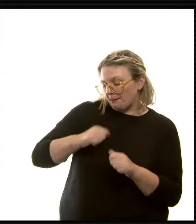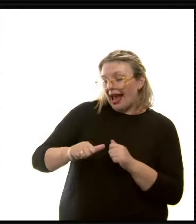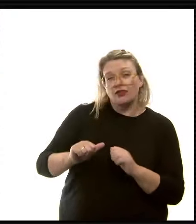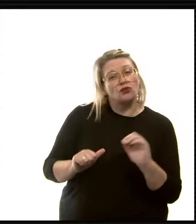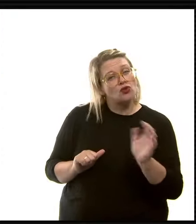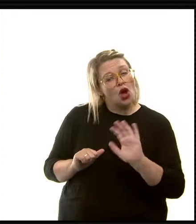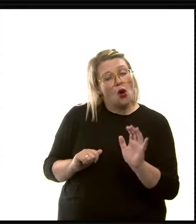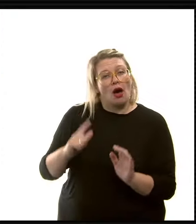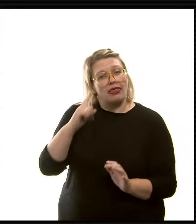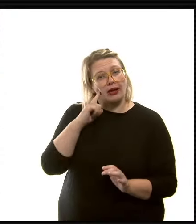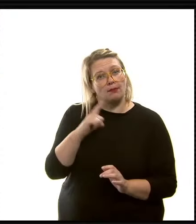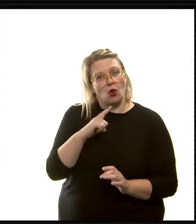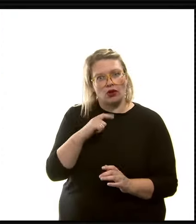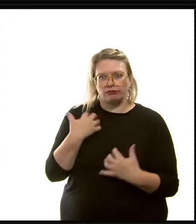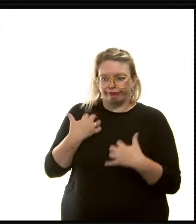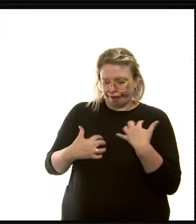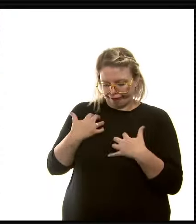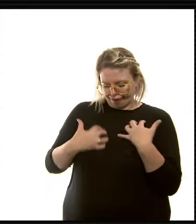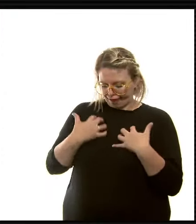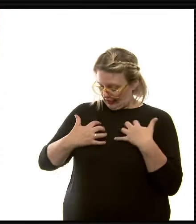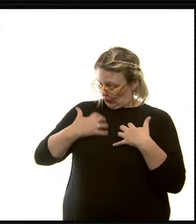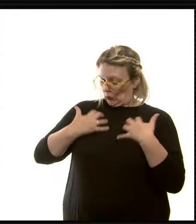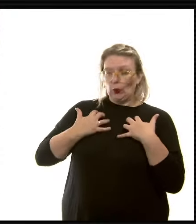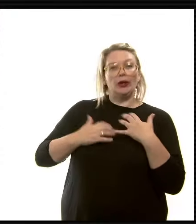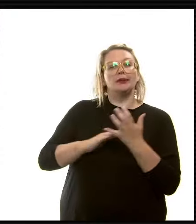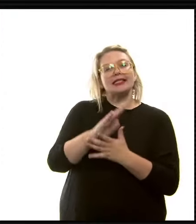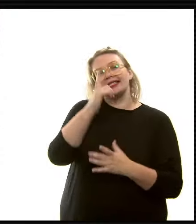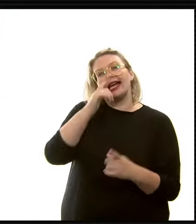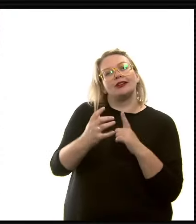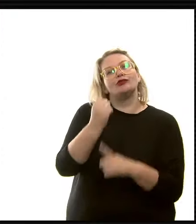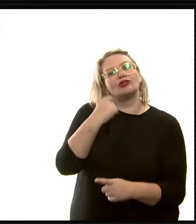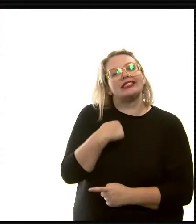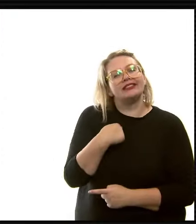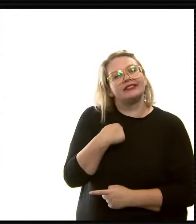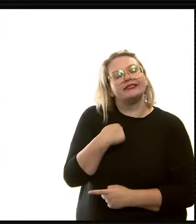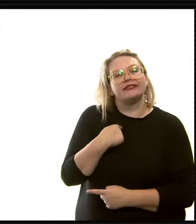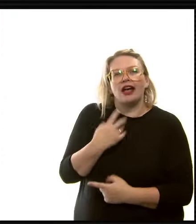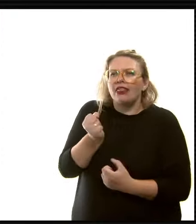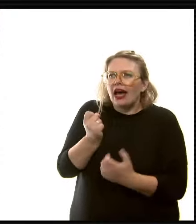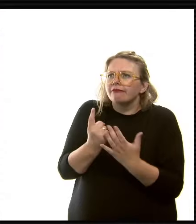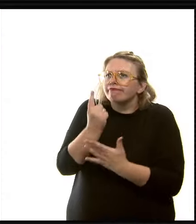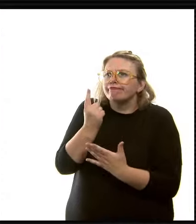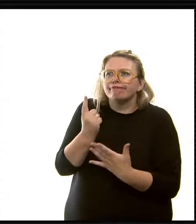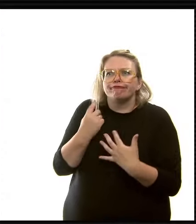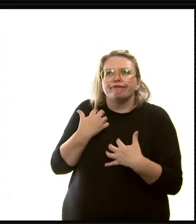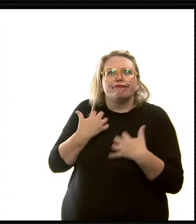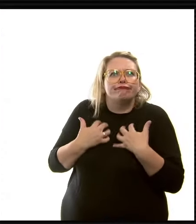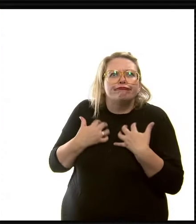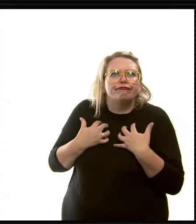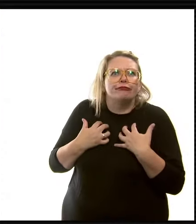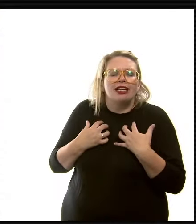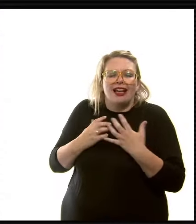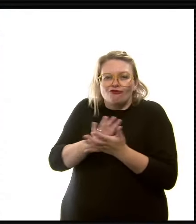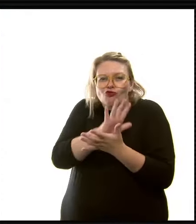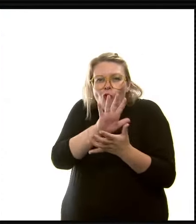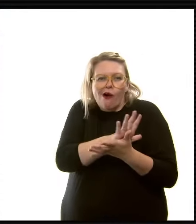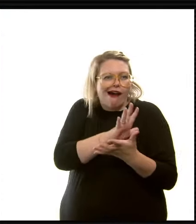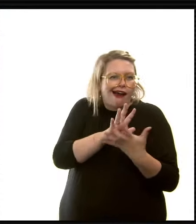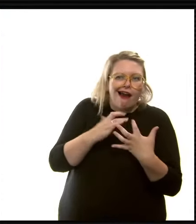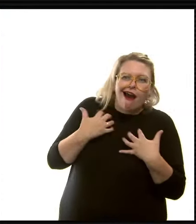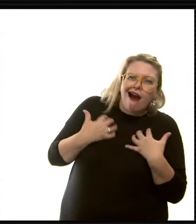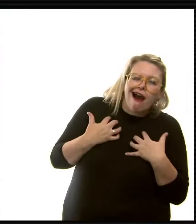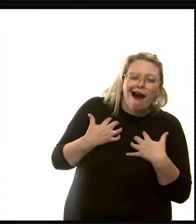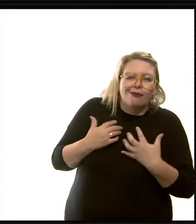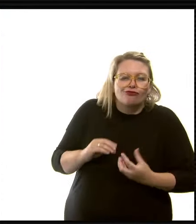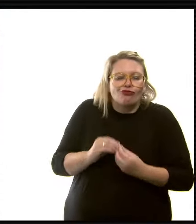more about the desire to do the thing. It's that moment of creation and that joy that you feel when creating something that